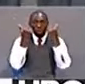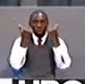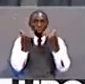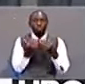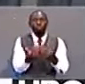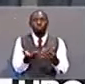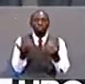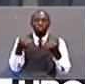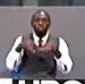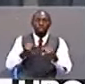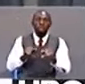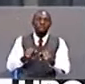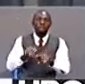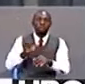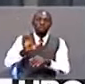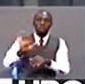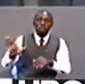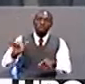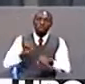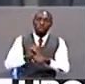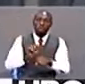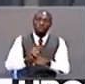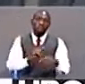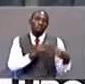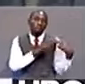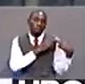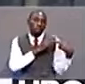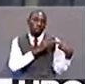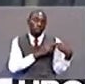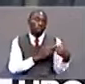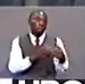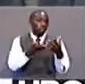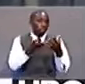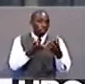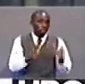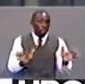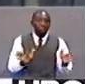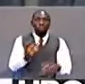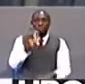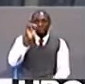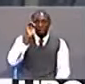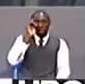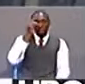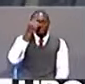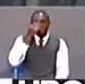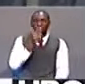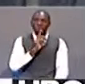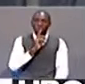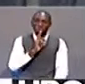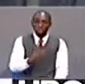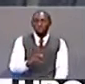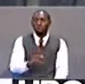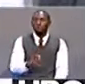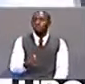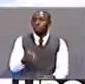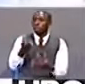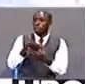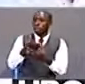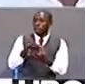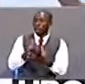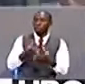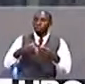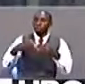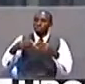work, and if there are gaps, government will endeavor to ensure that those gaps are